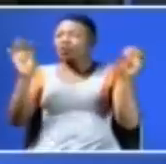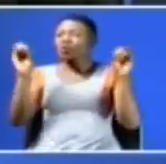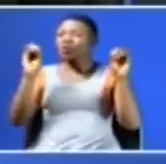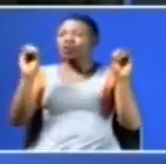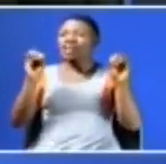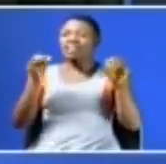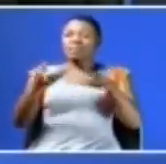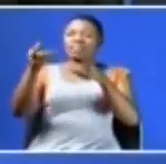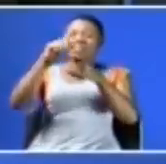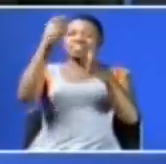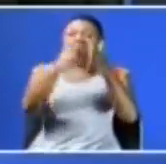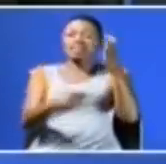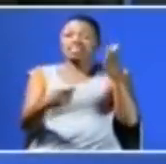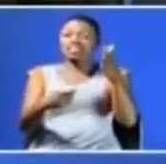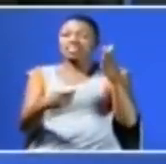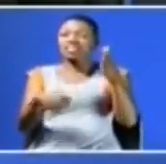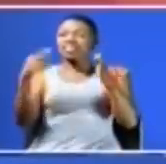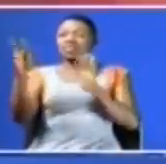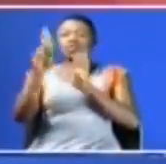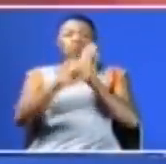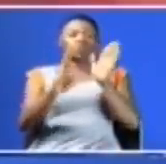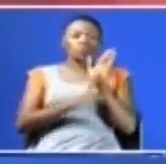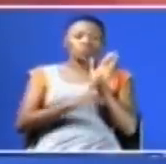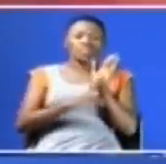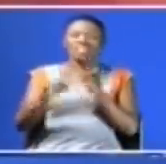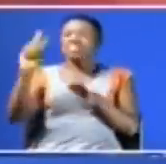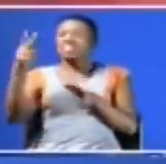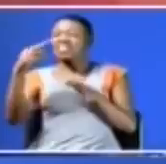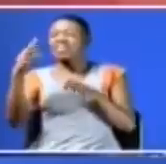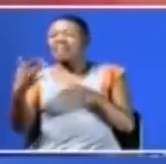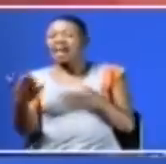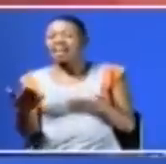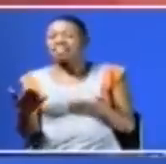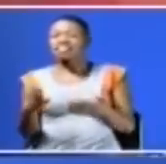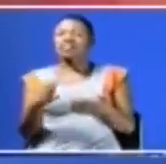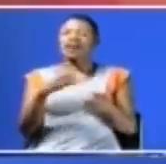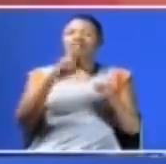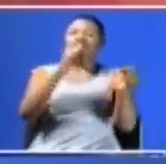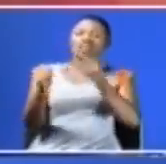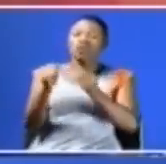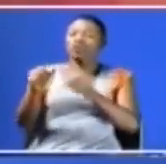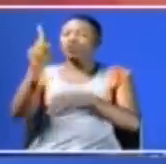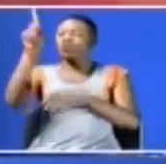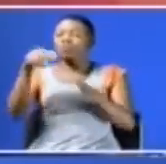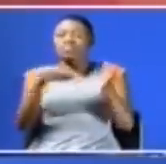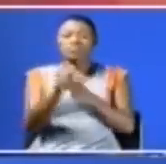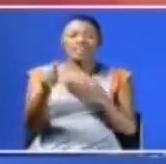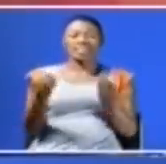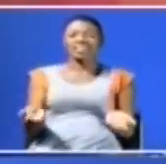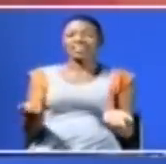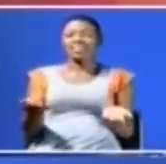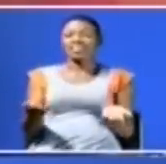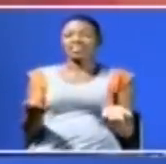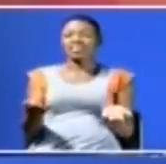You increase the taxes. You know, this rule, no second-hand vehicles. You can't bring space. You have to pay, you know. Yeah. It's